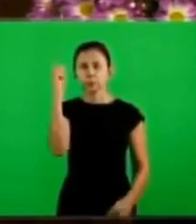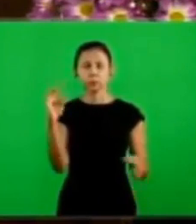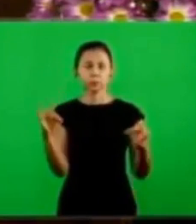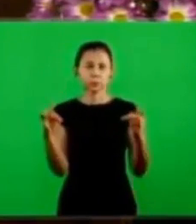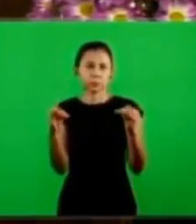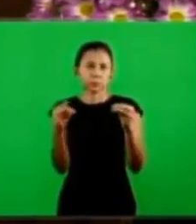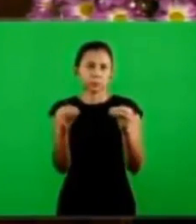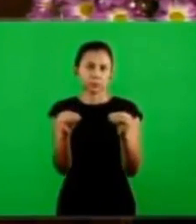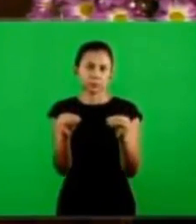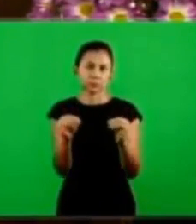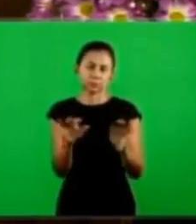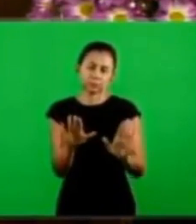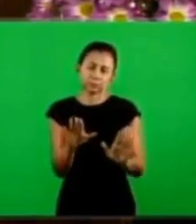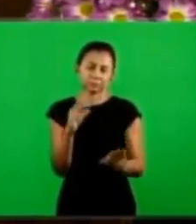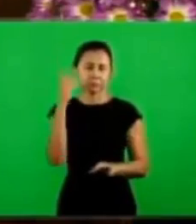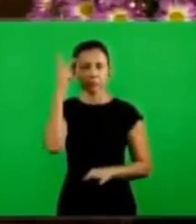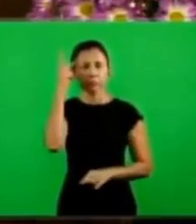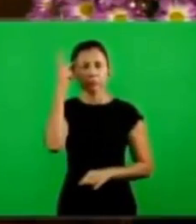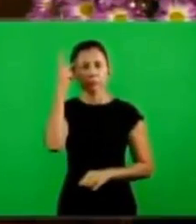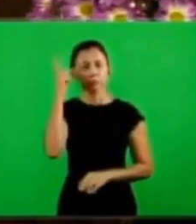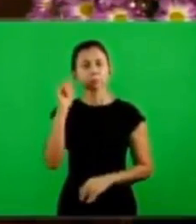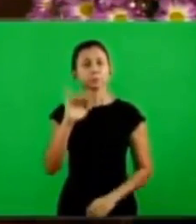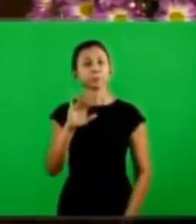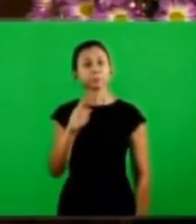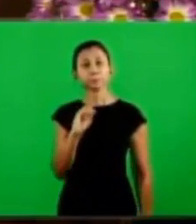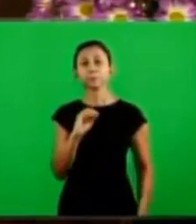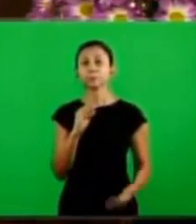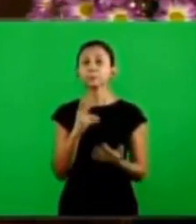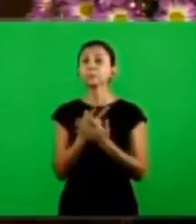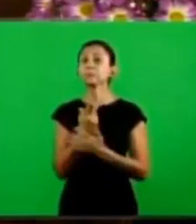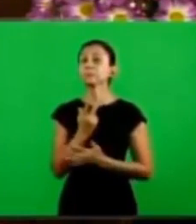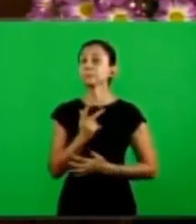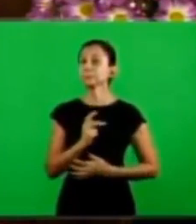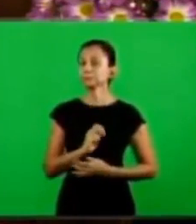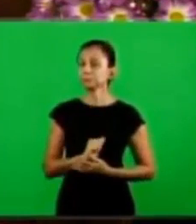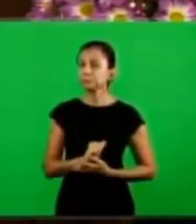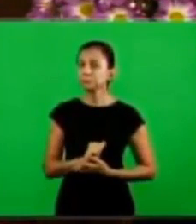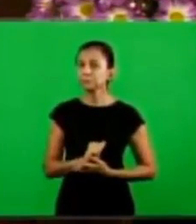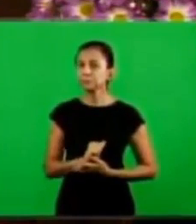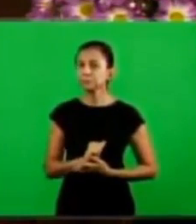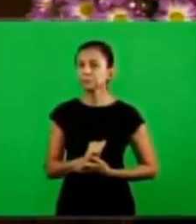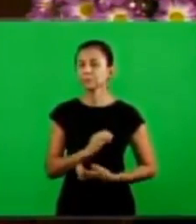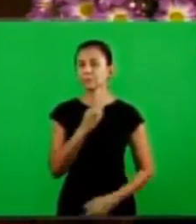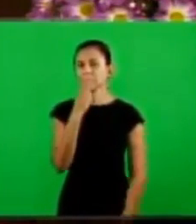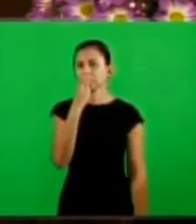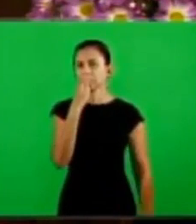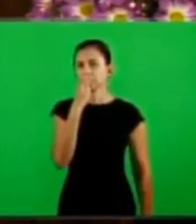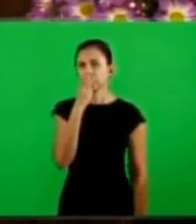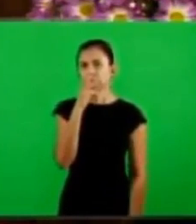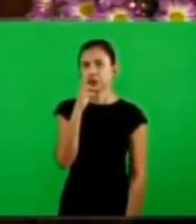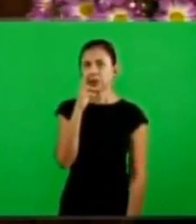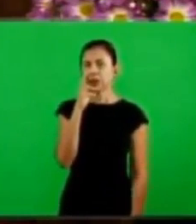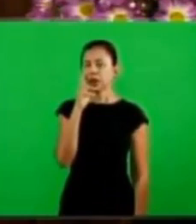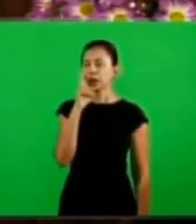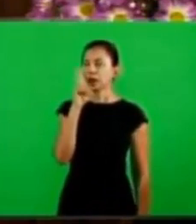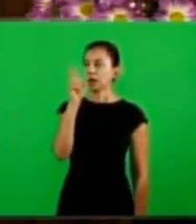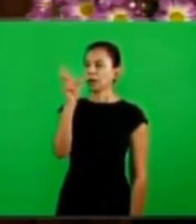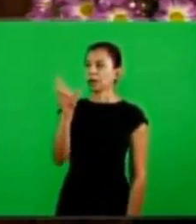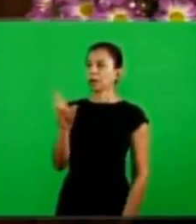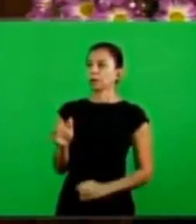It's natural. We think like that, naturally. But when she saw Jesus,